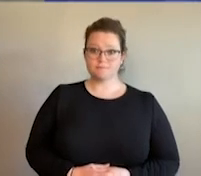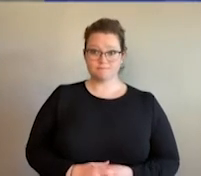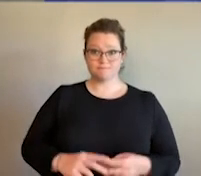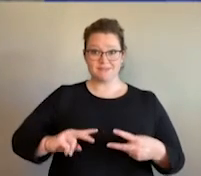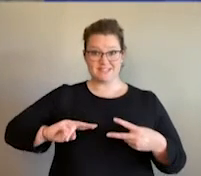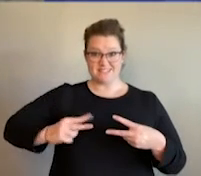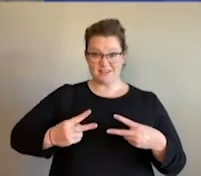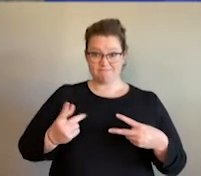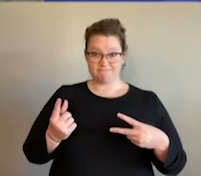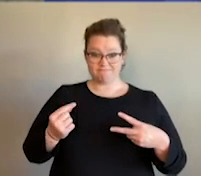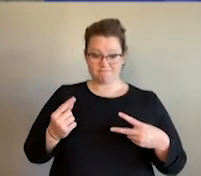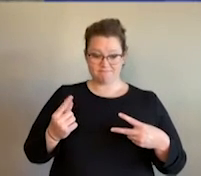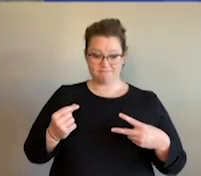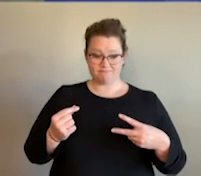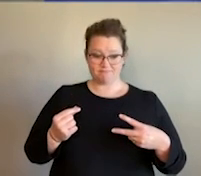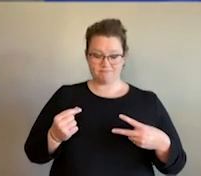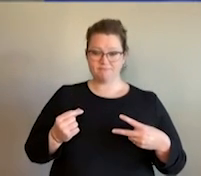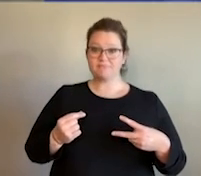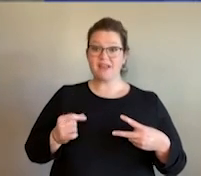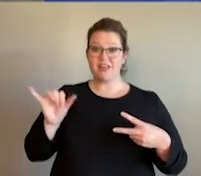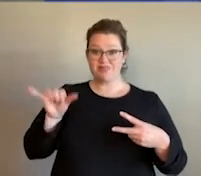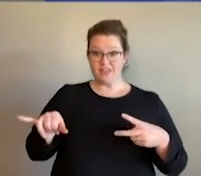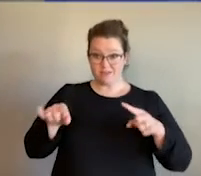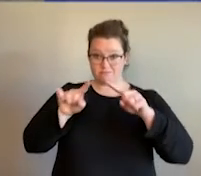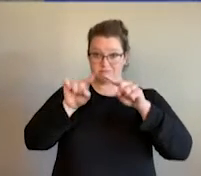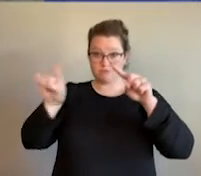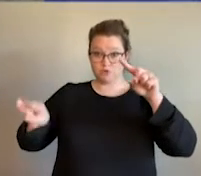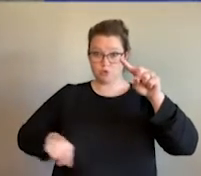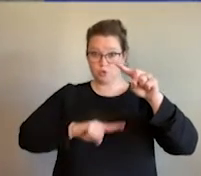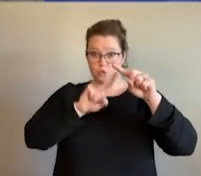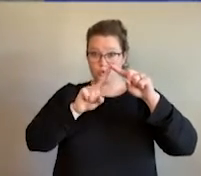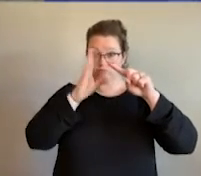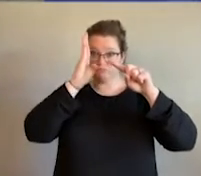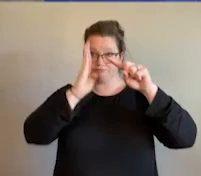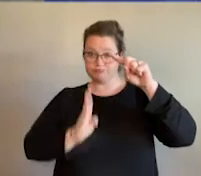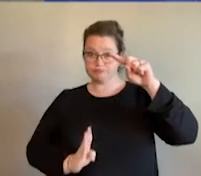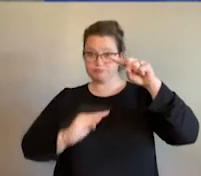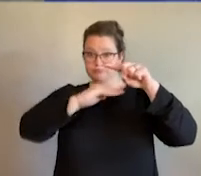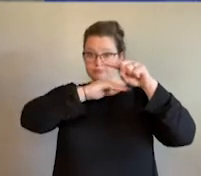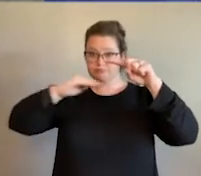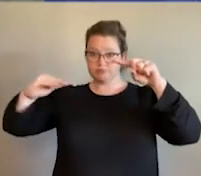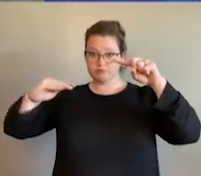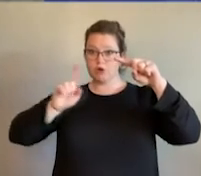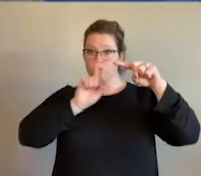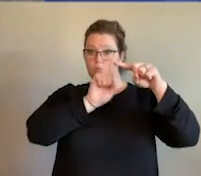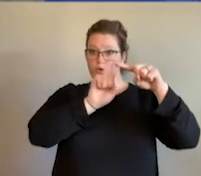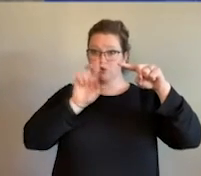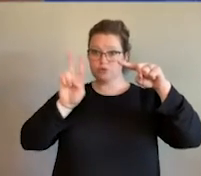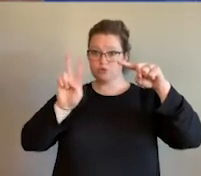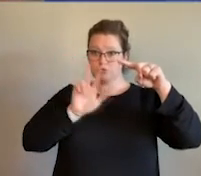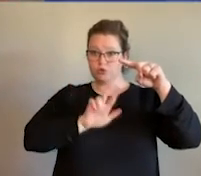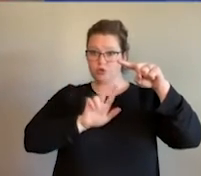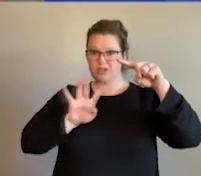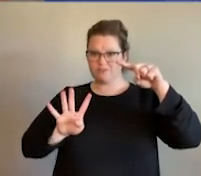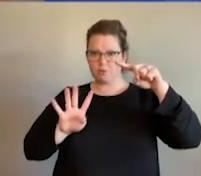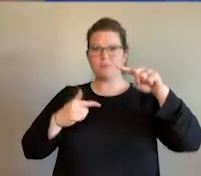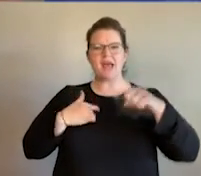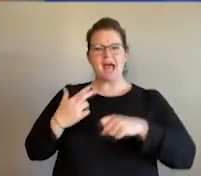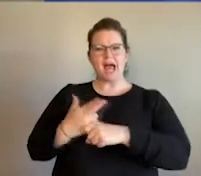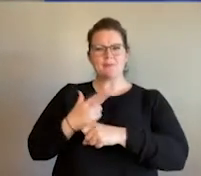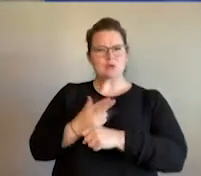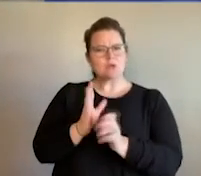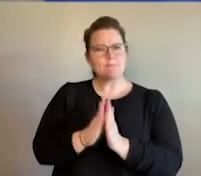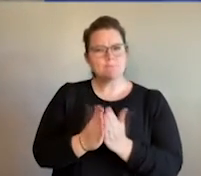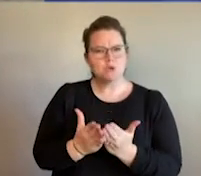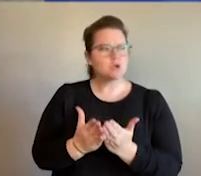Second step, divide the circle into 4 equal parts. I'm going to use the edge of something like a book or a magazine to